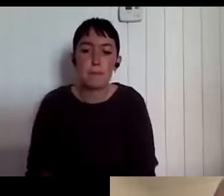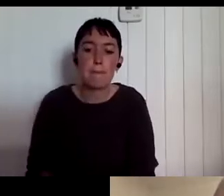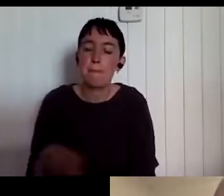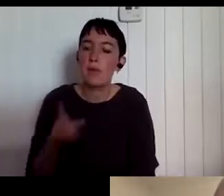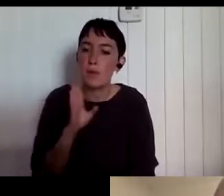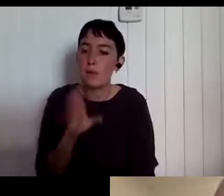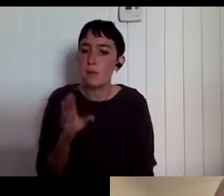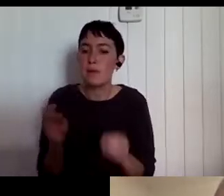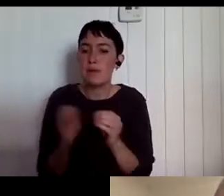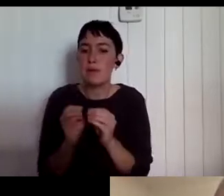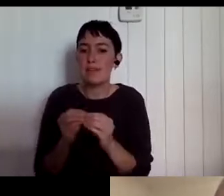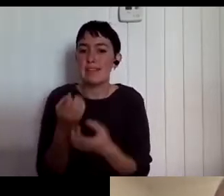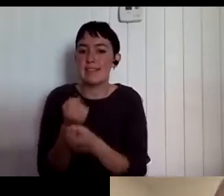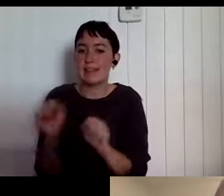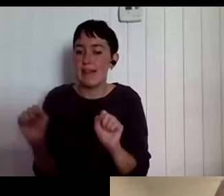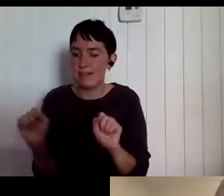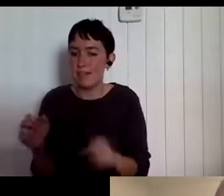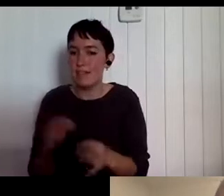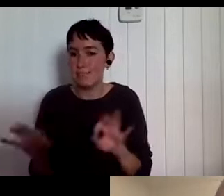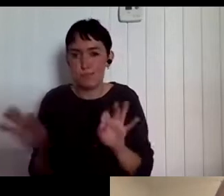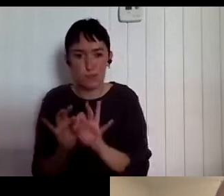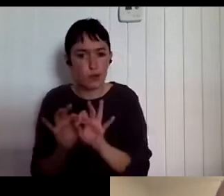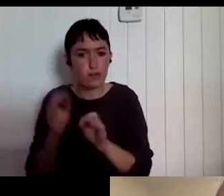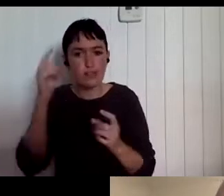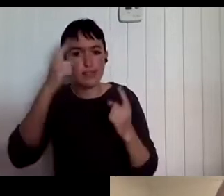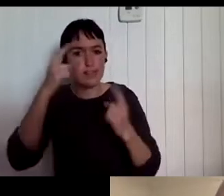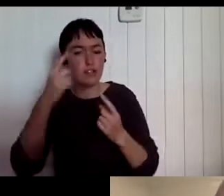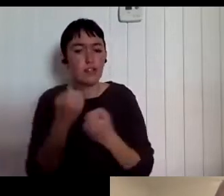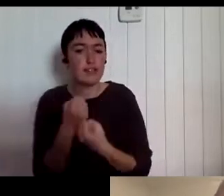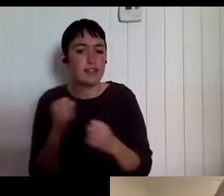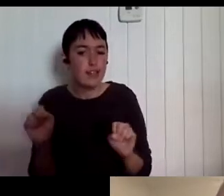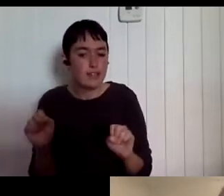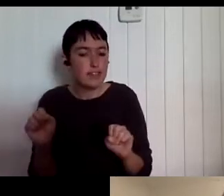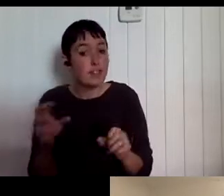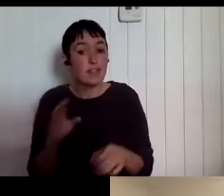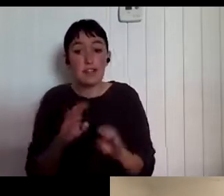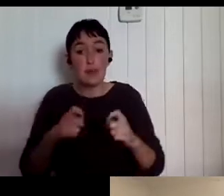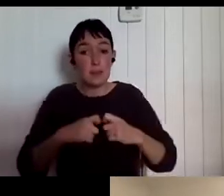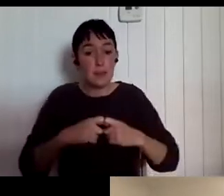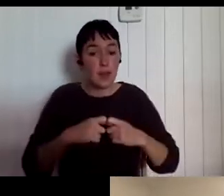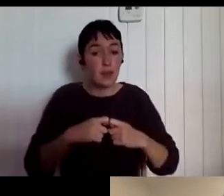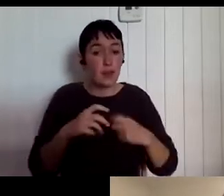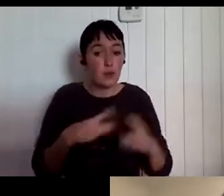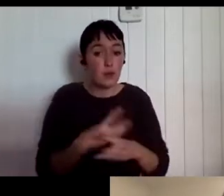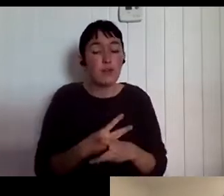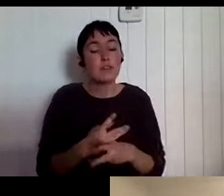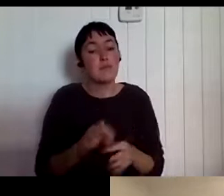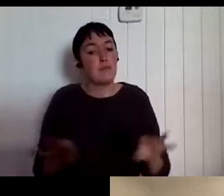is always something that it's important to consider. Safety for us in the battery world is very, very important for us. We're always thinking of ways to make it safer for the end